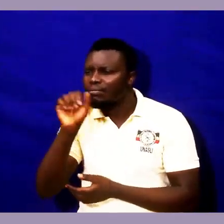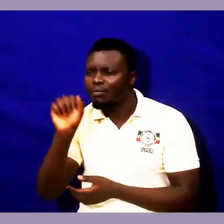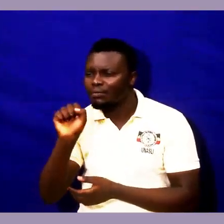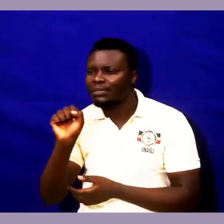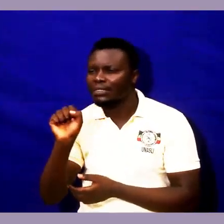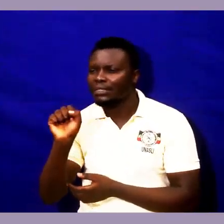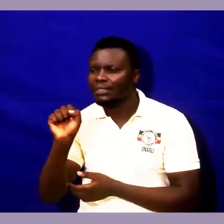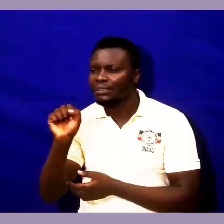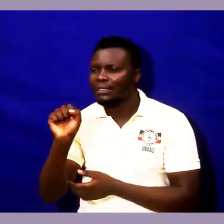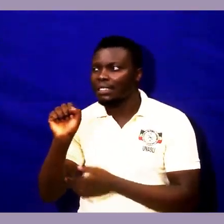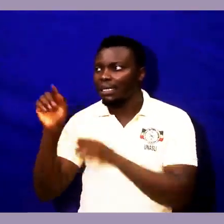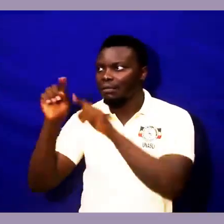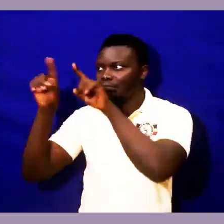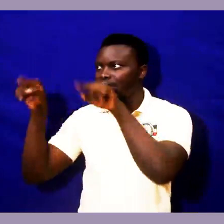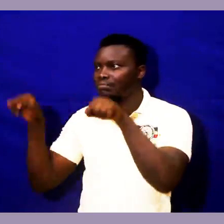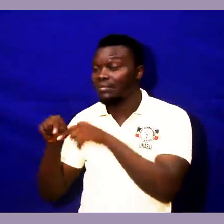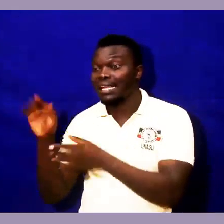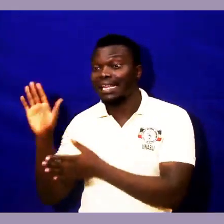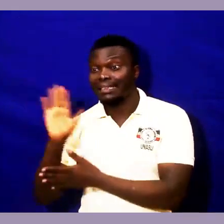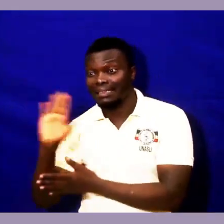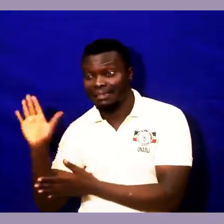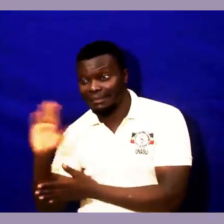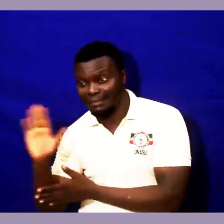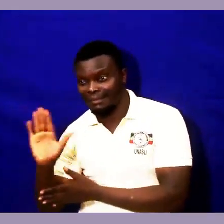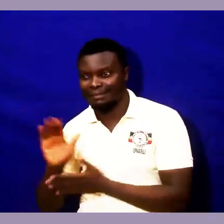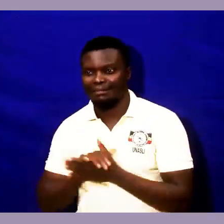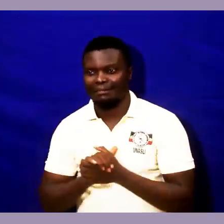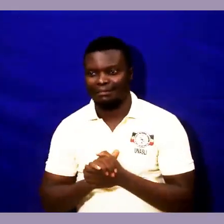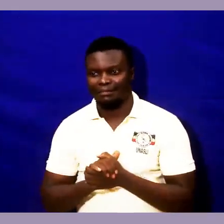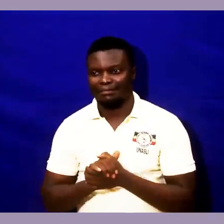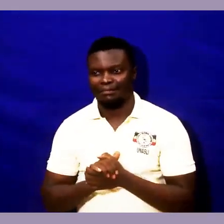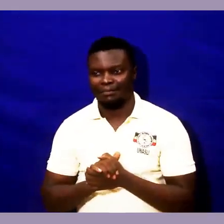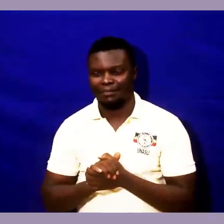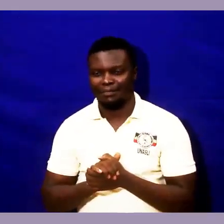Musa, clean the blackboard.